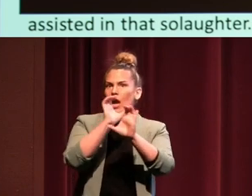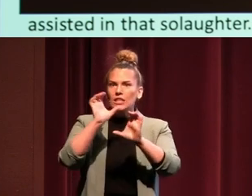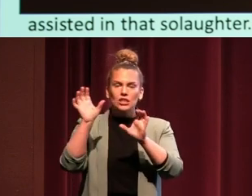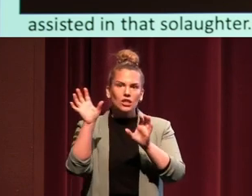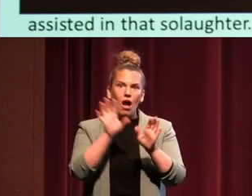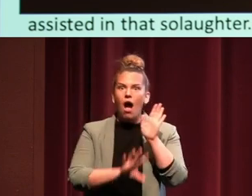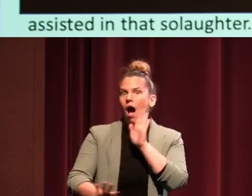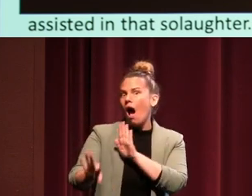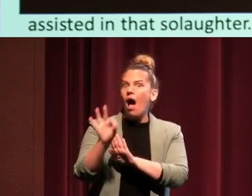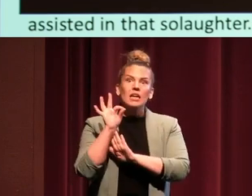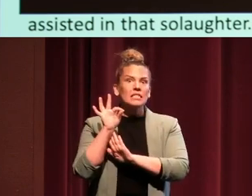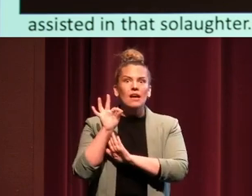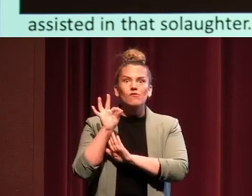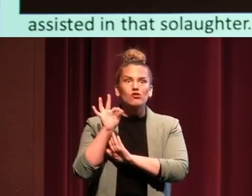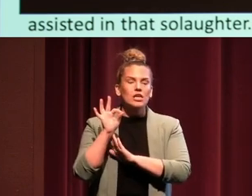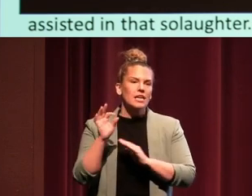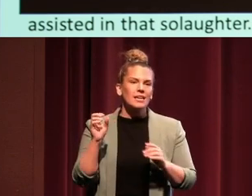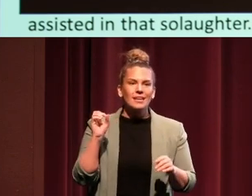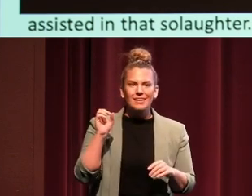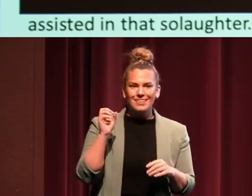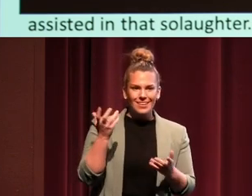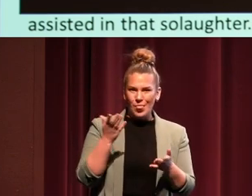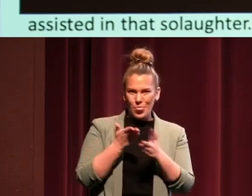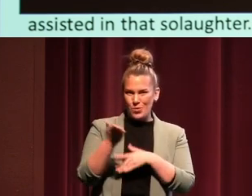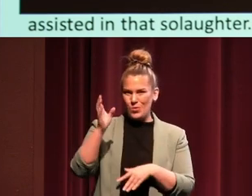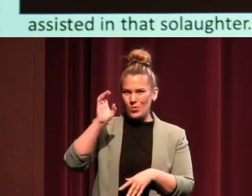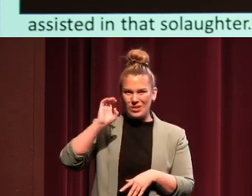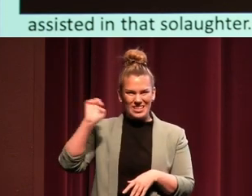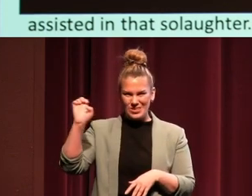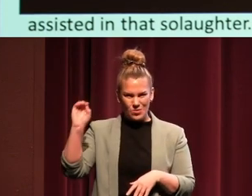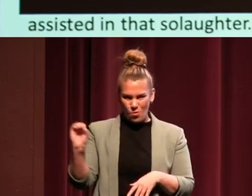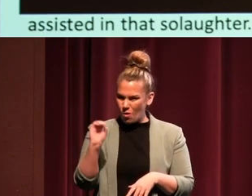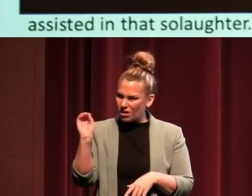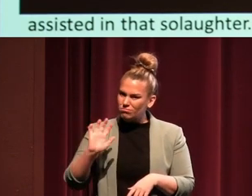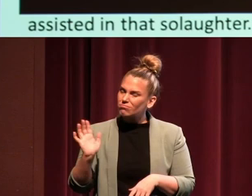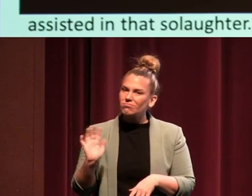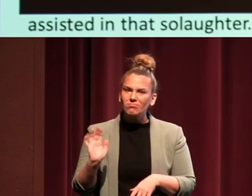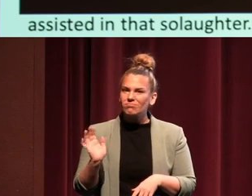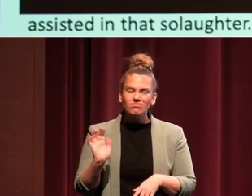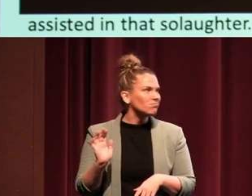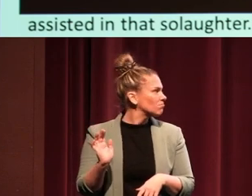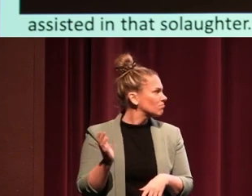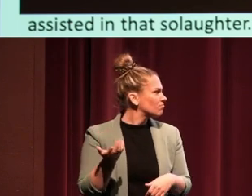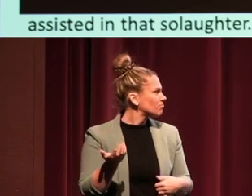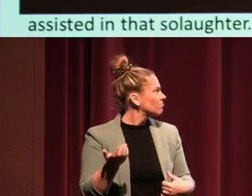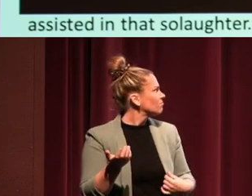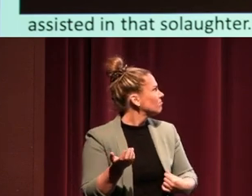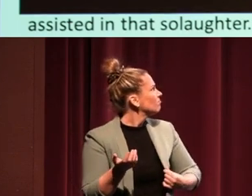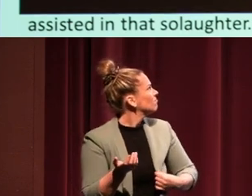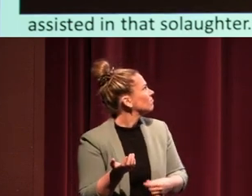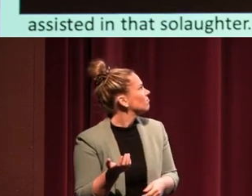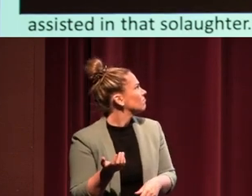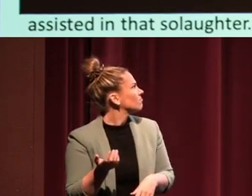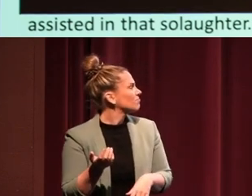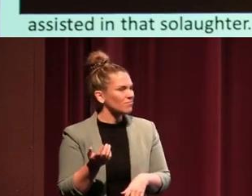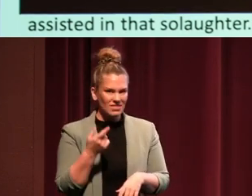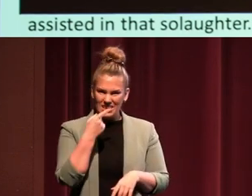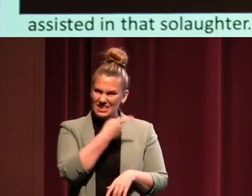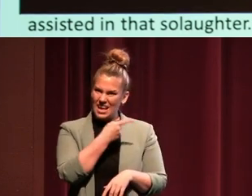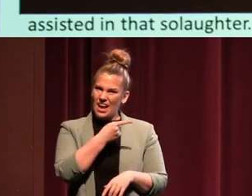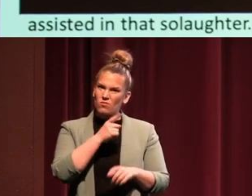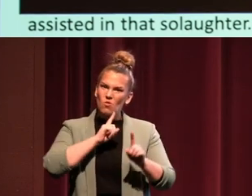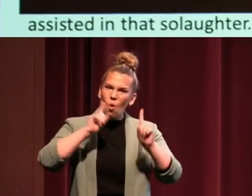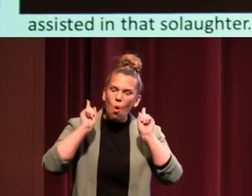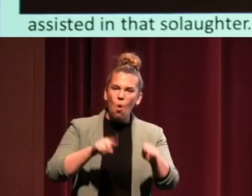It was a murderous rampage through Eastern Oregon. The order was given to ask no quarter and to give none.